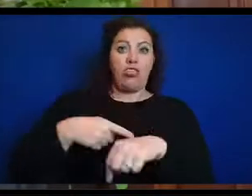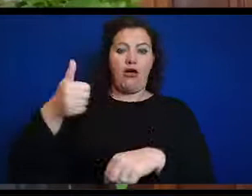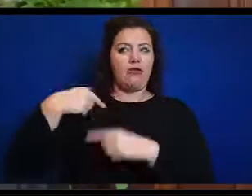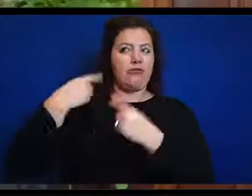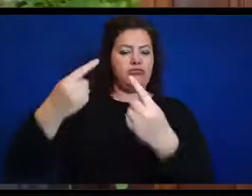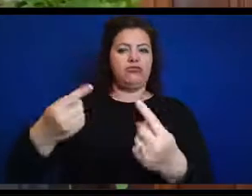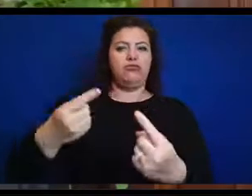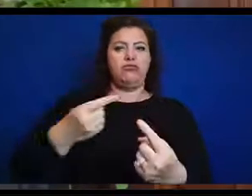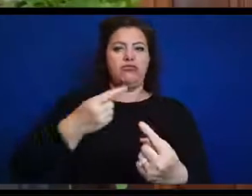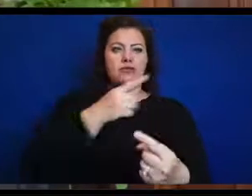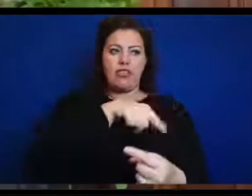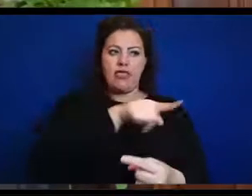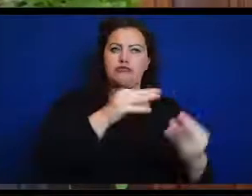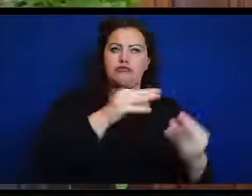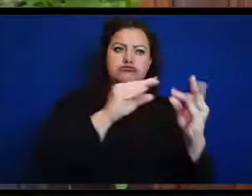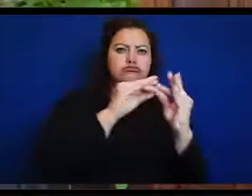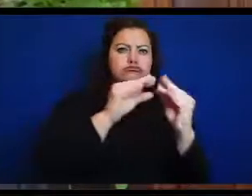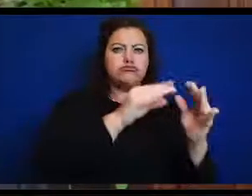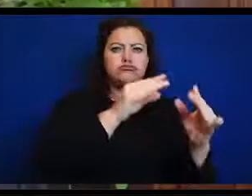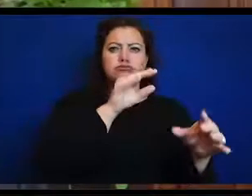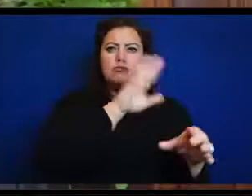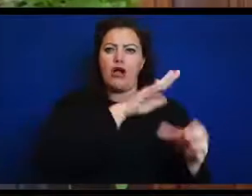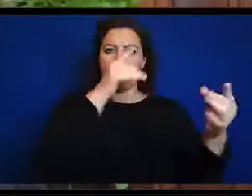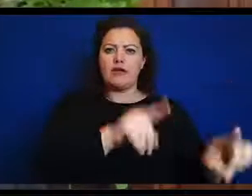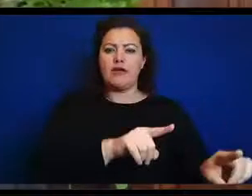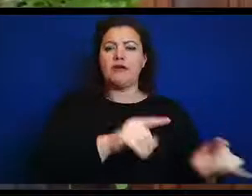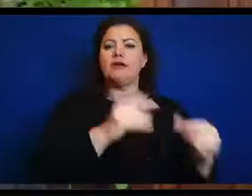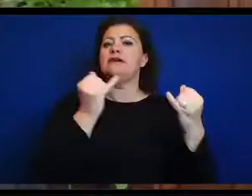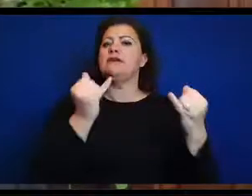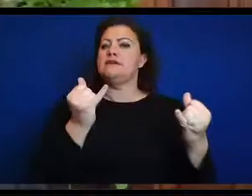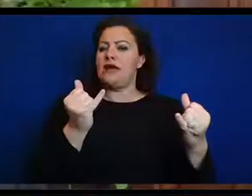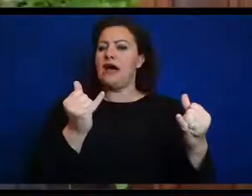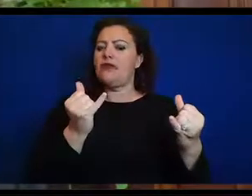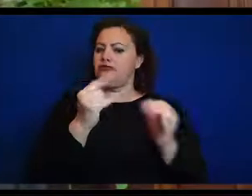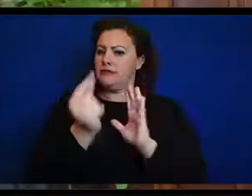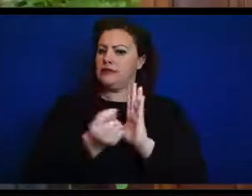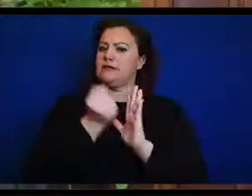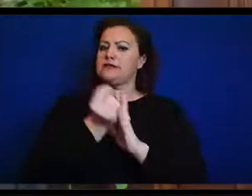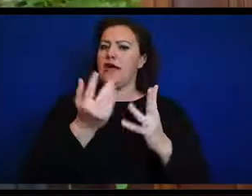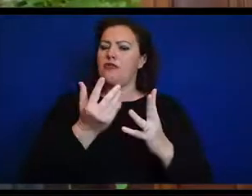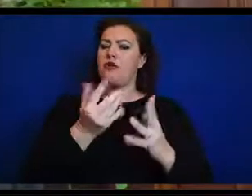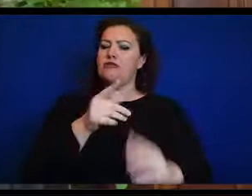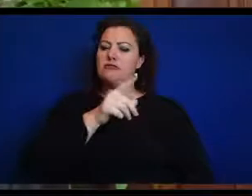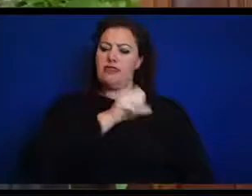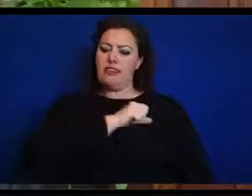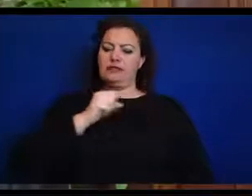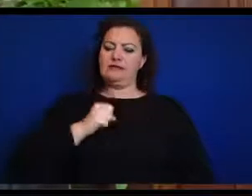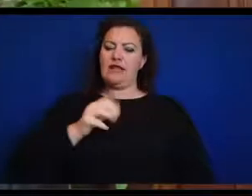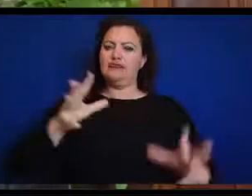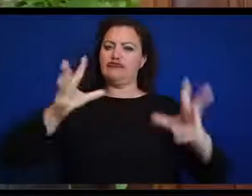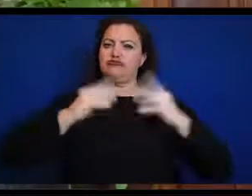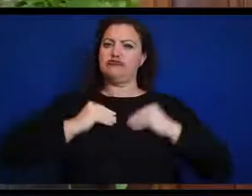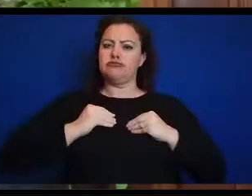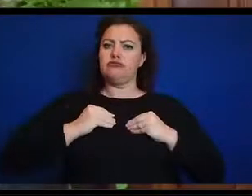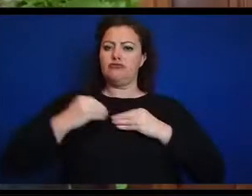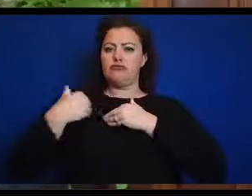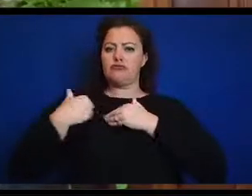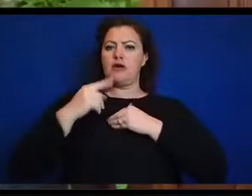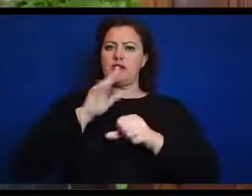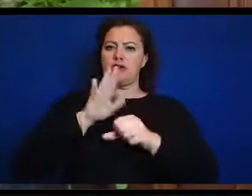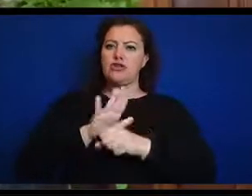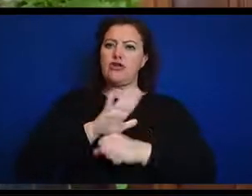agreement. So now it's time for the Senate to take on its responsibility to ensure that our homes are